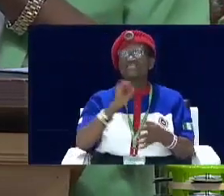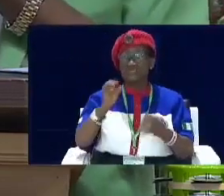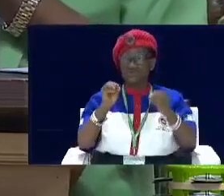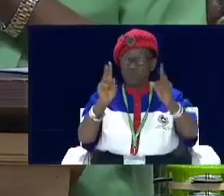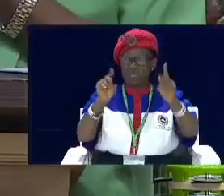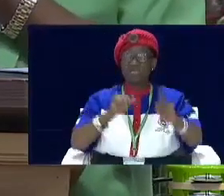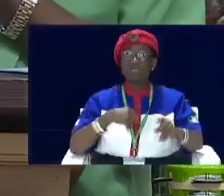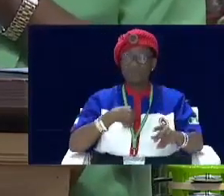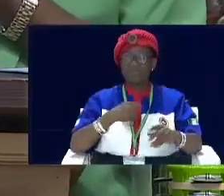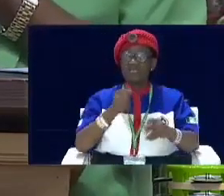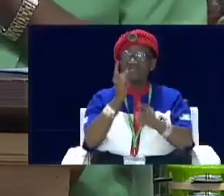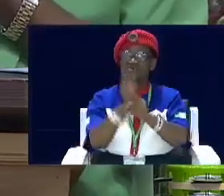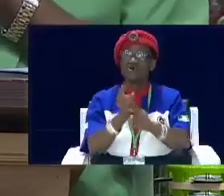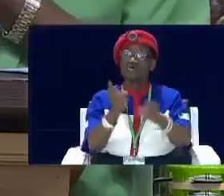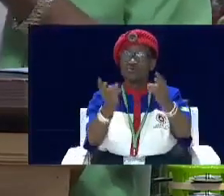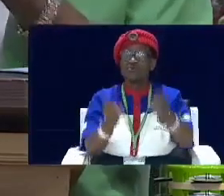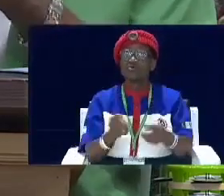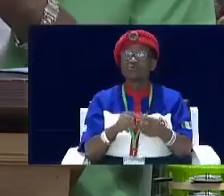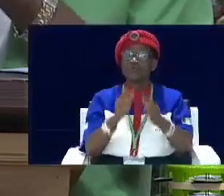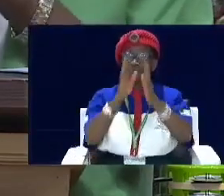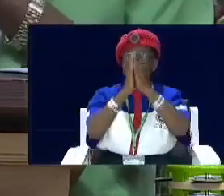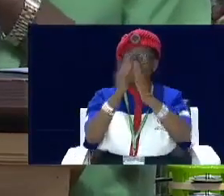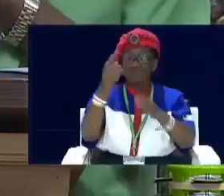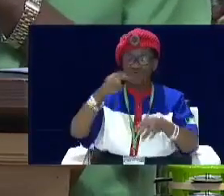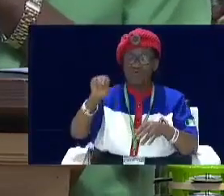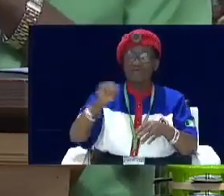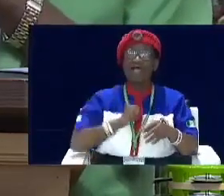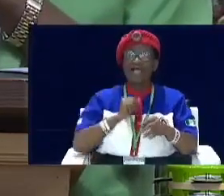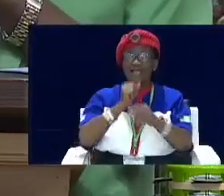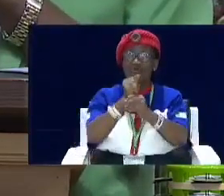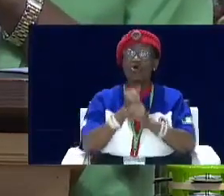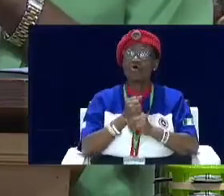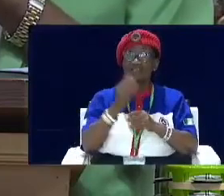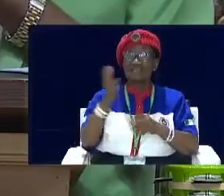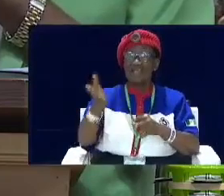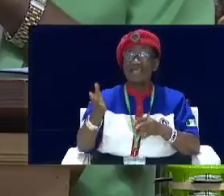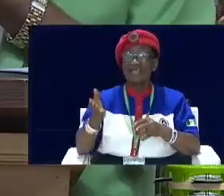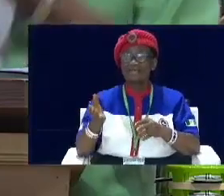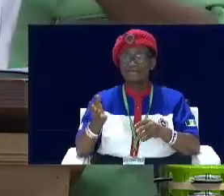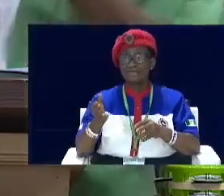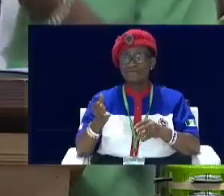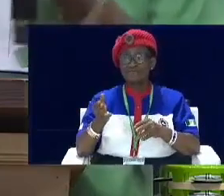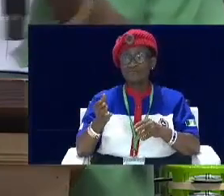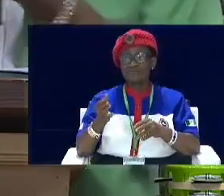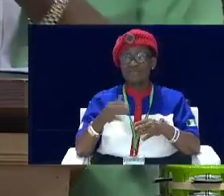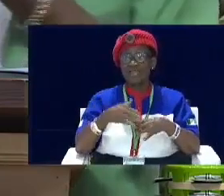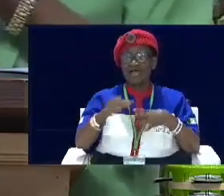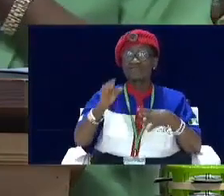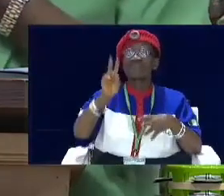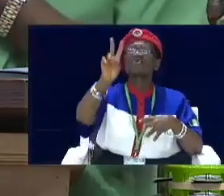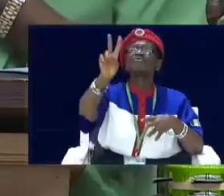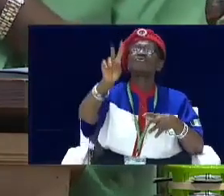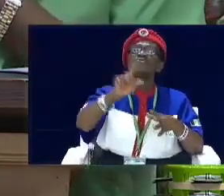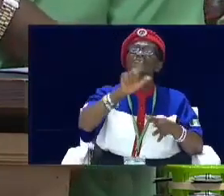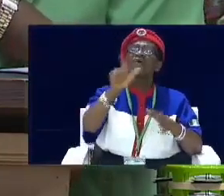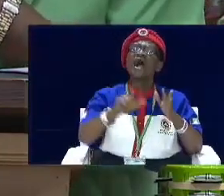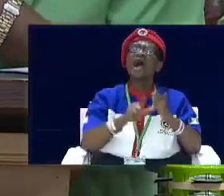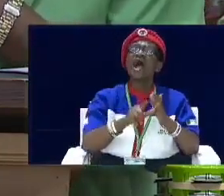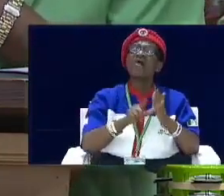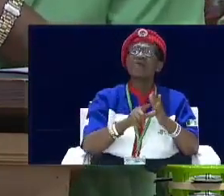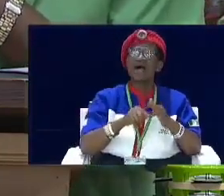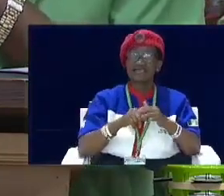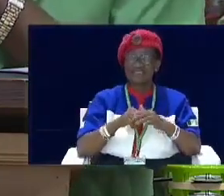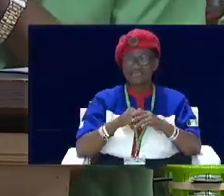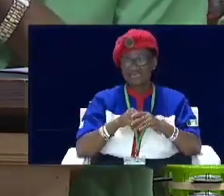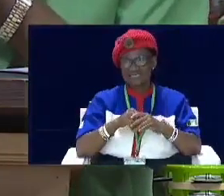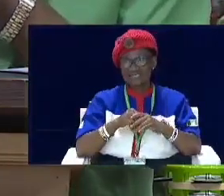ah yen to mo kan fe gbadura fun won ni. I got there. Mo de be. After 2 hours, lẹ́yìn wákàtí méjì